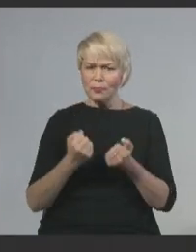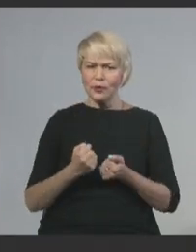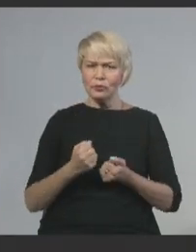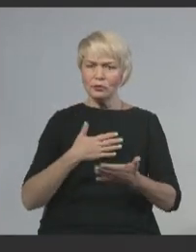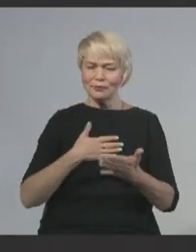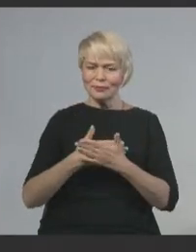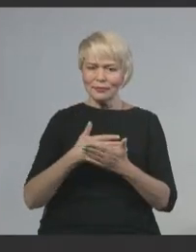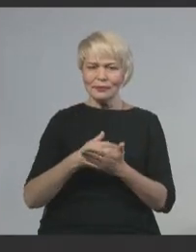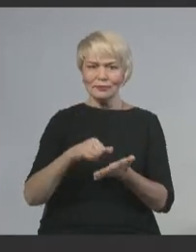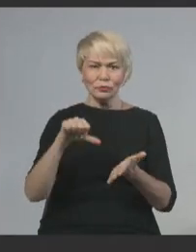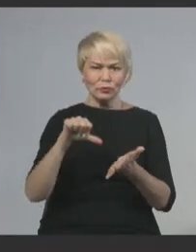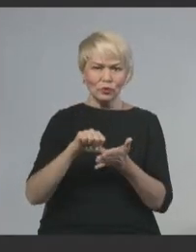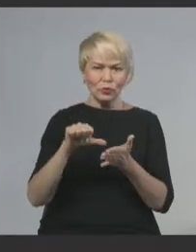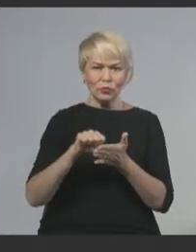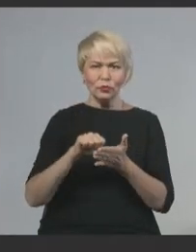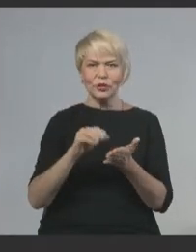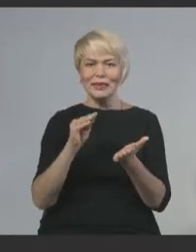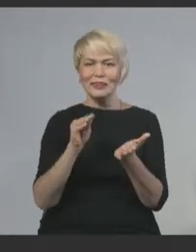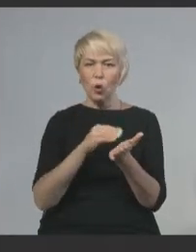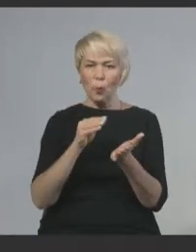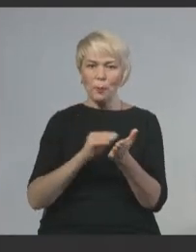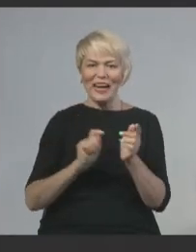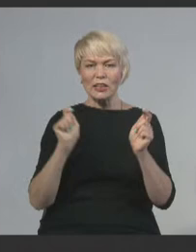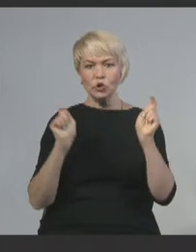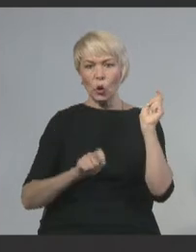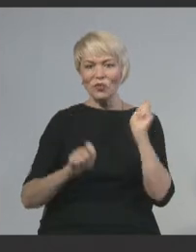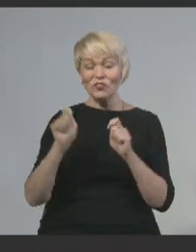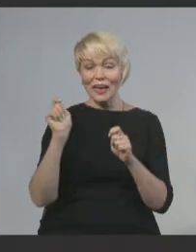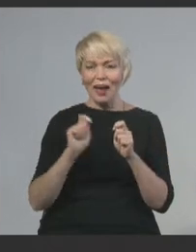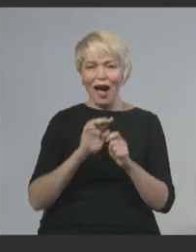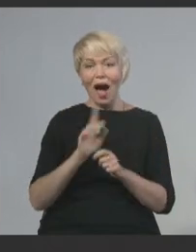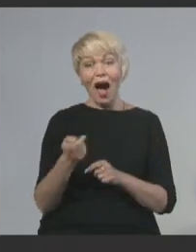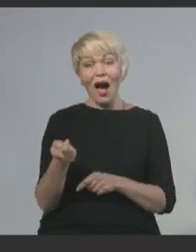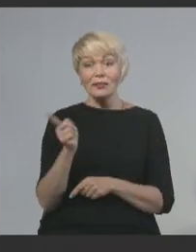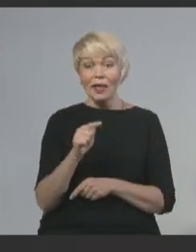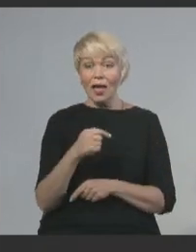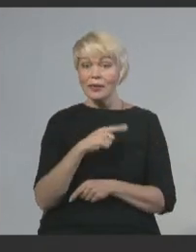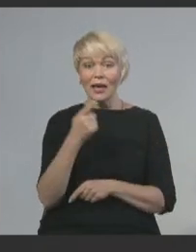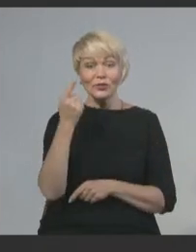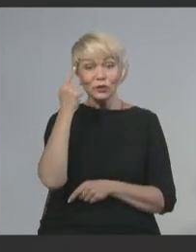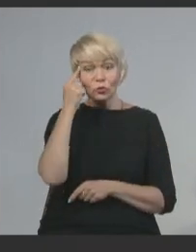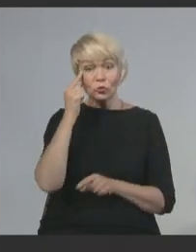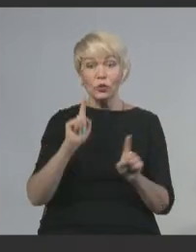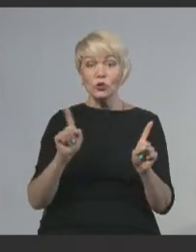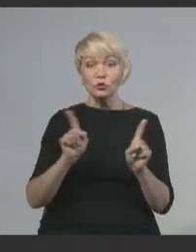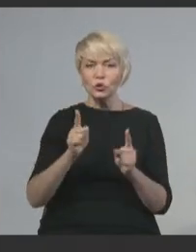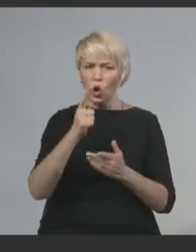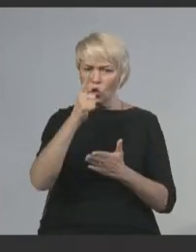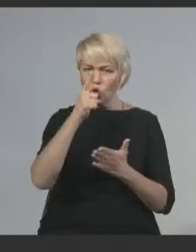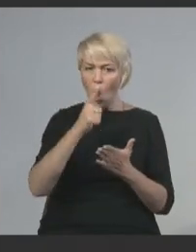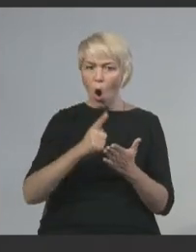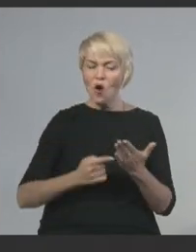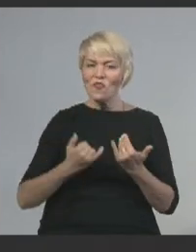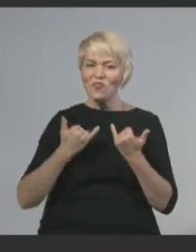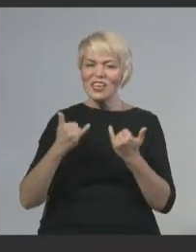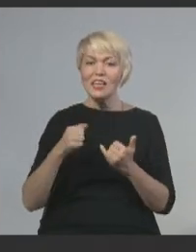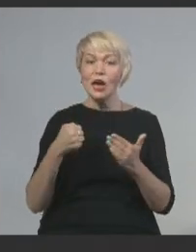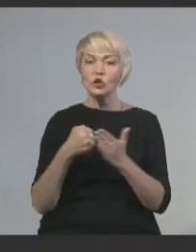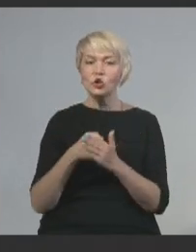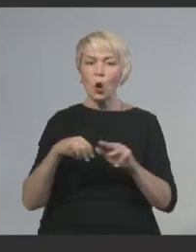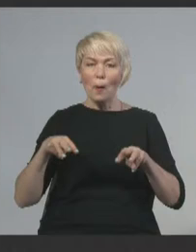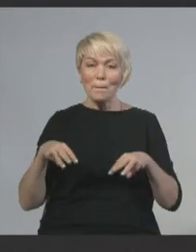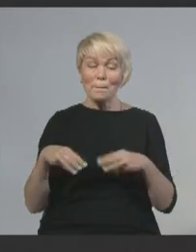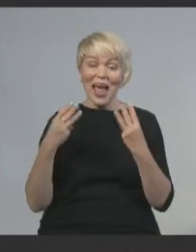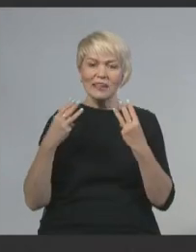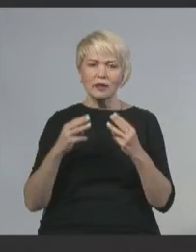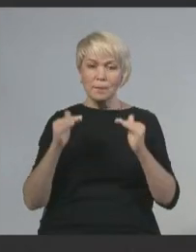but i don't think that trust in media has gone down because of this because now we have a